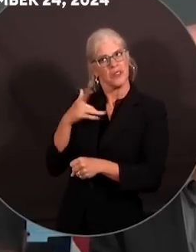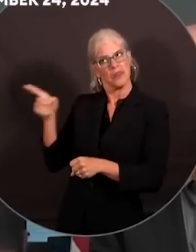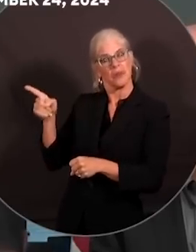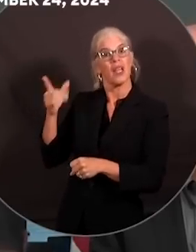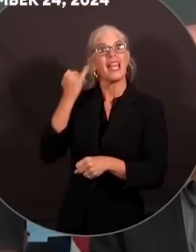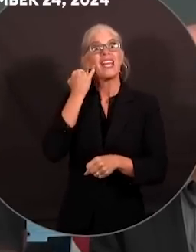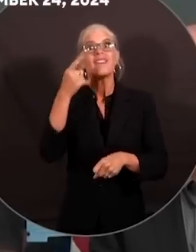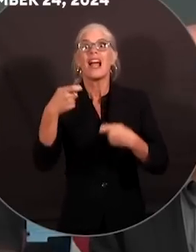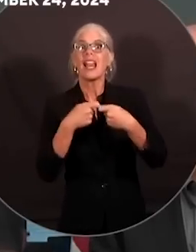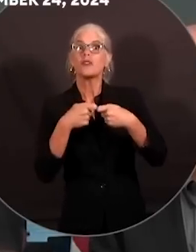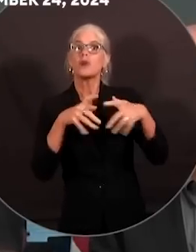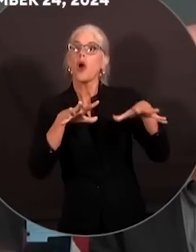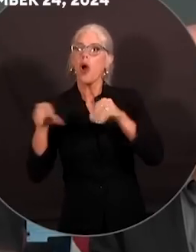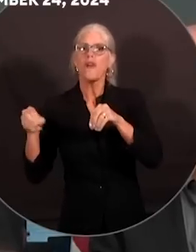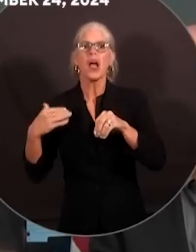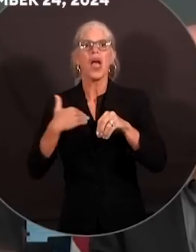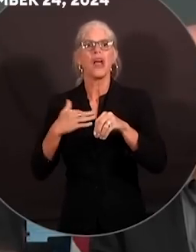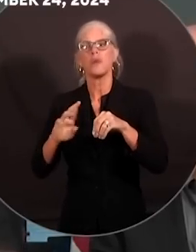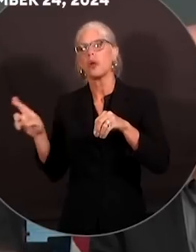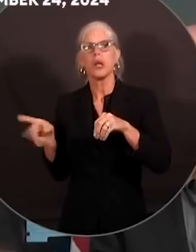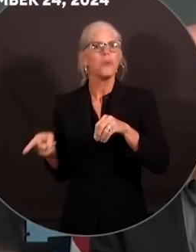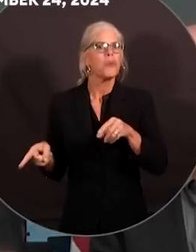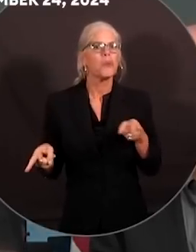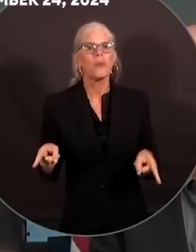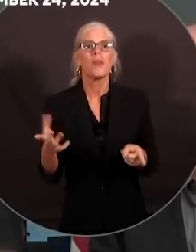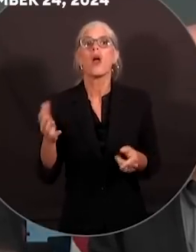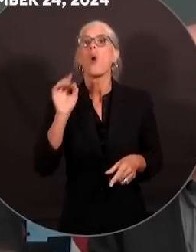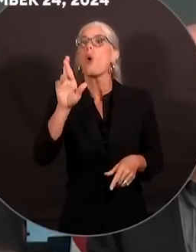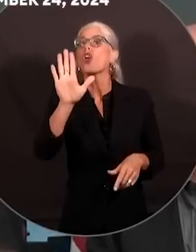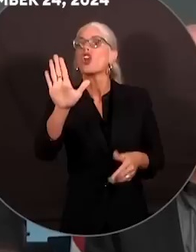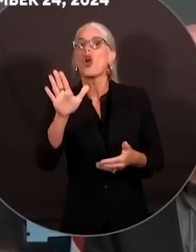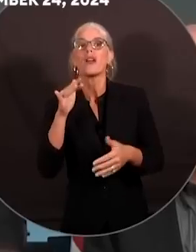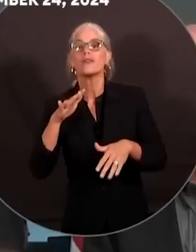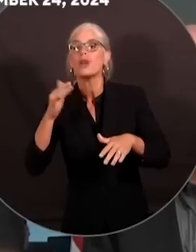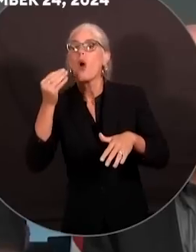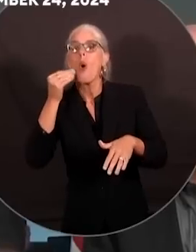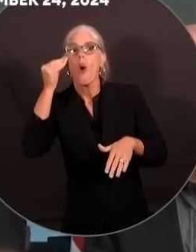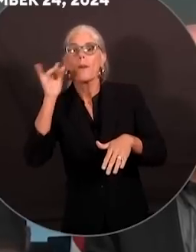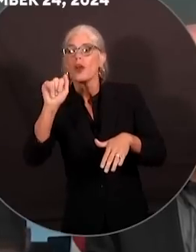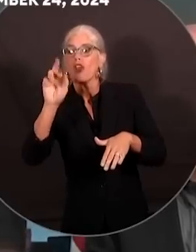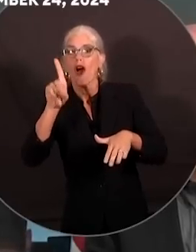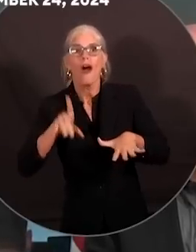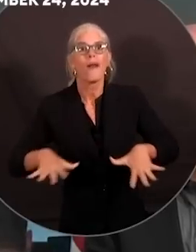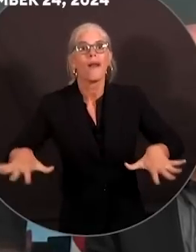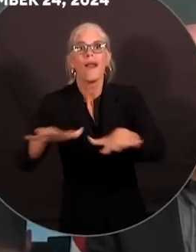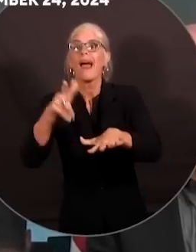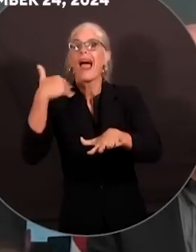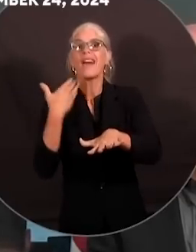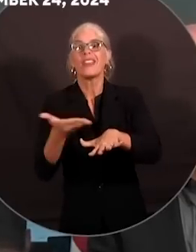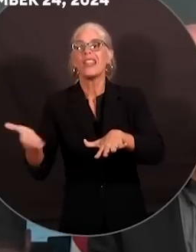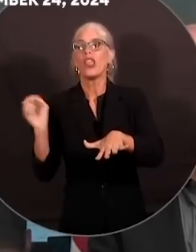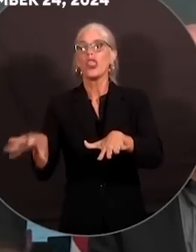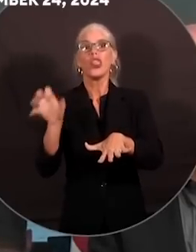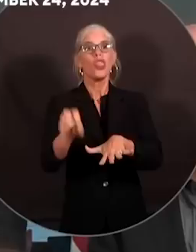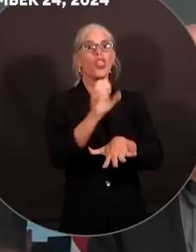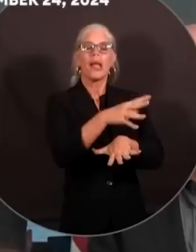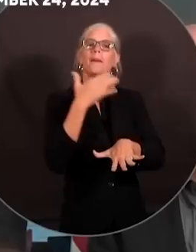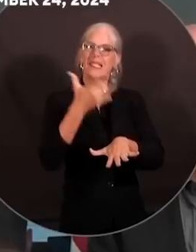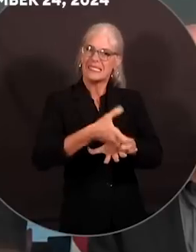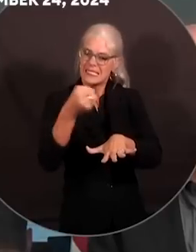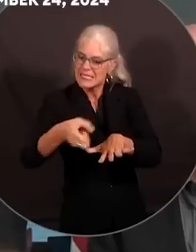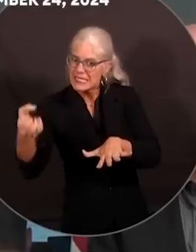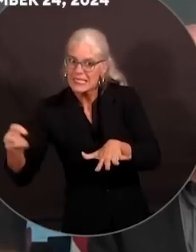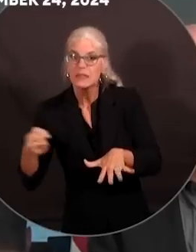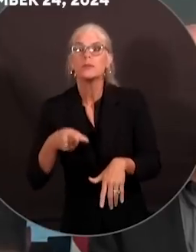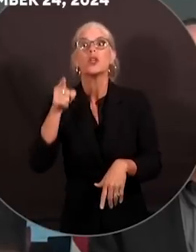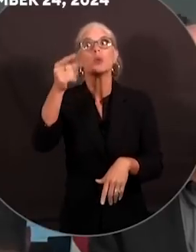Clear up any loose objects in your yard that could become a flying object in strong winds. Know your evacuation